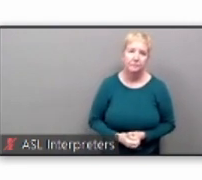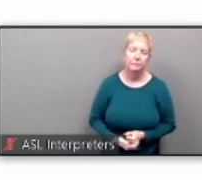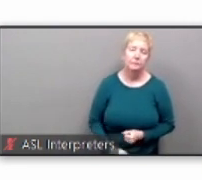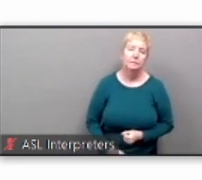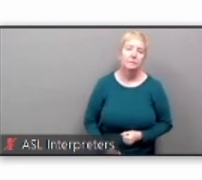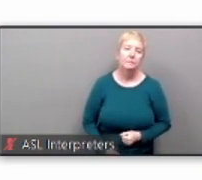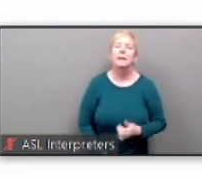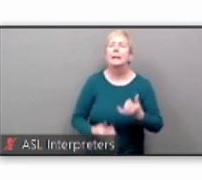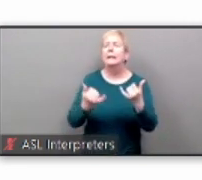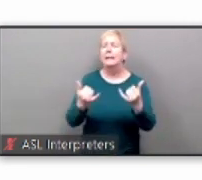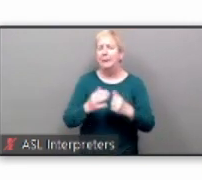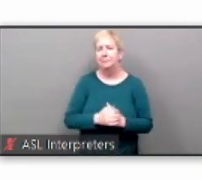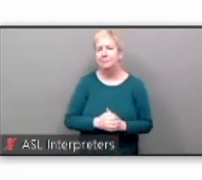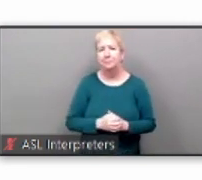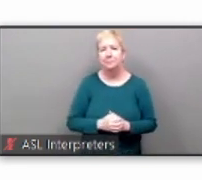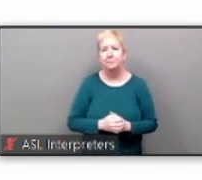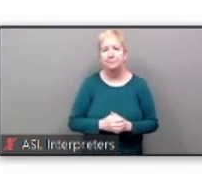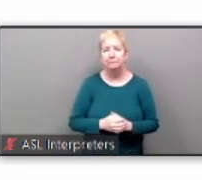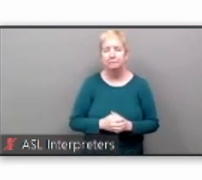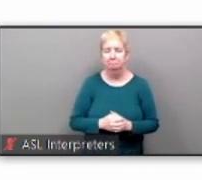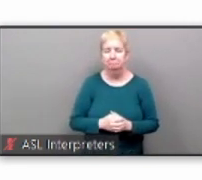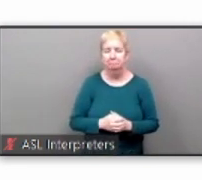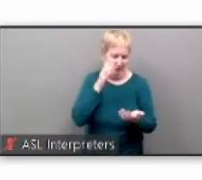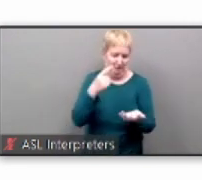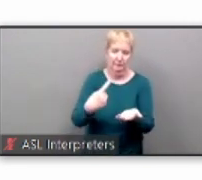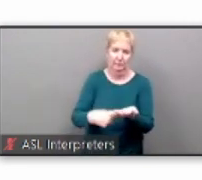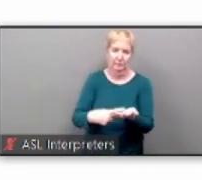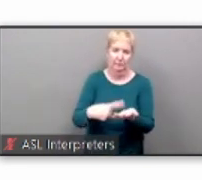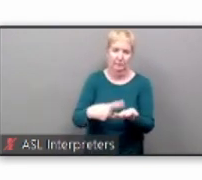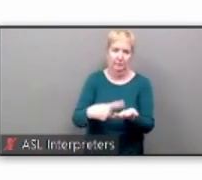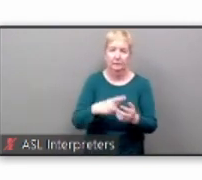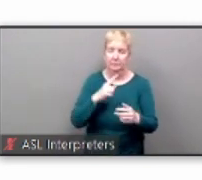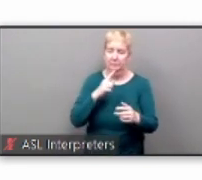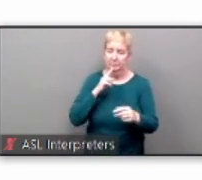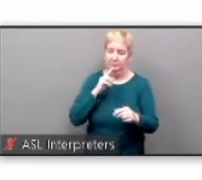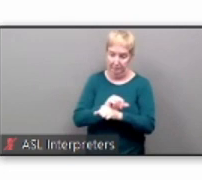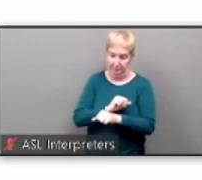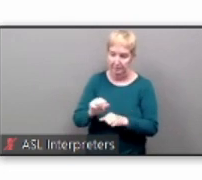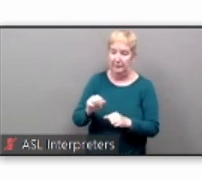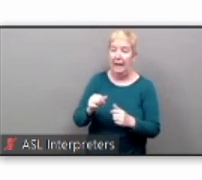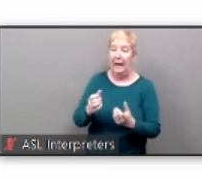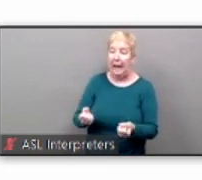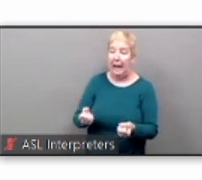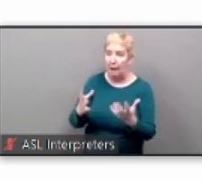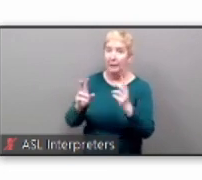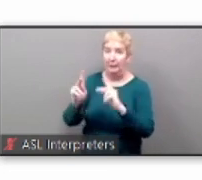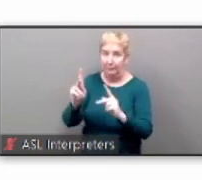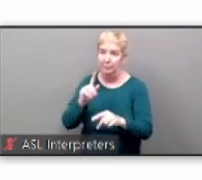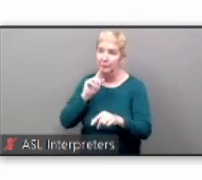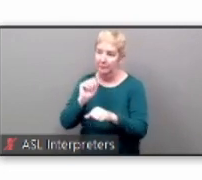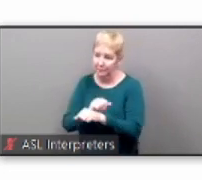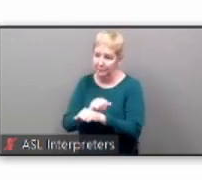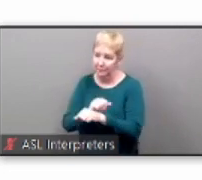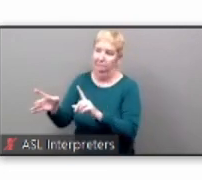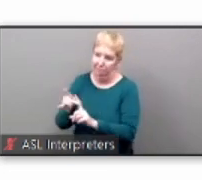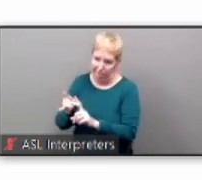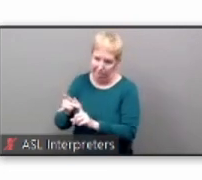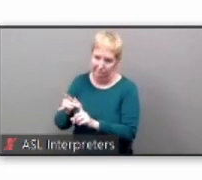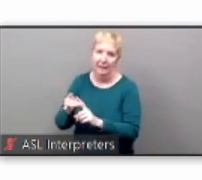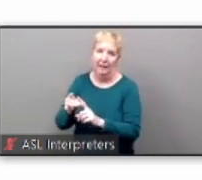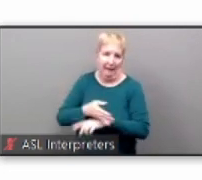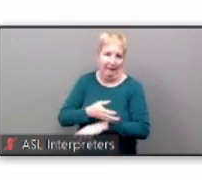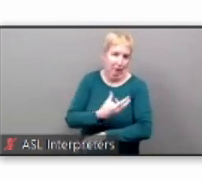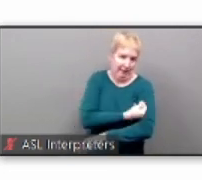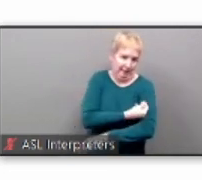So now let's zero in on actual vaccine breakthrough infection surveillance data.